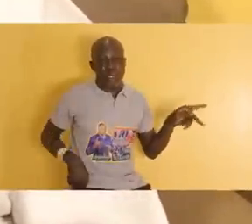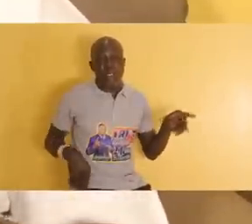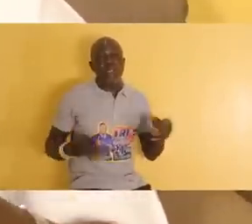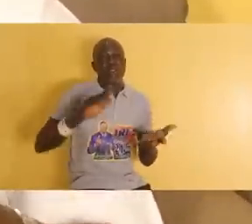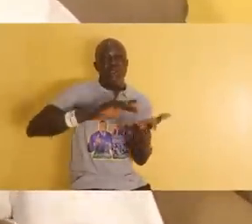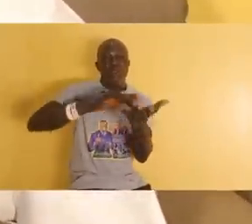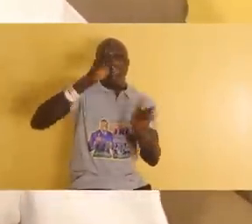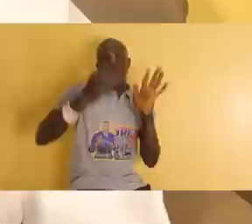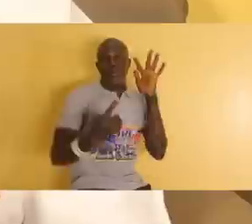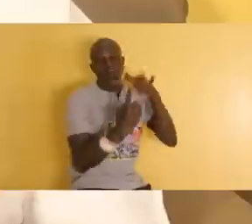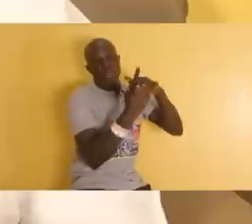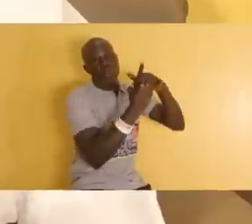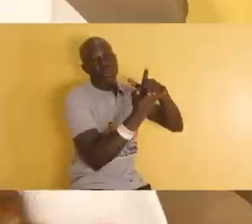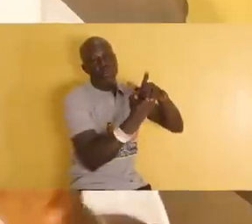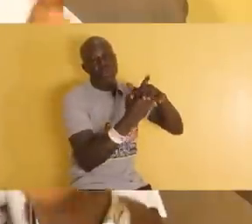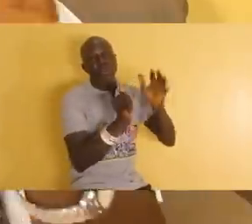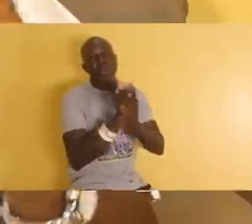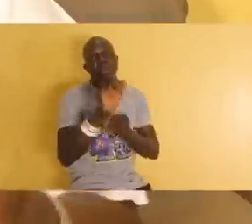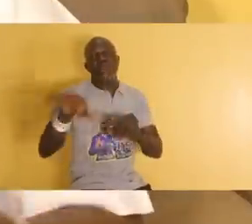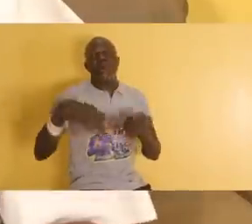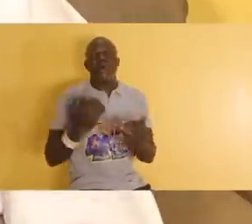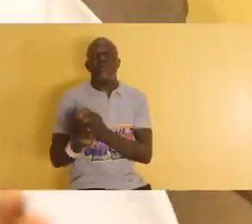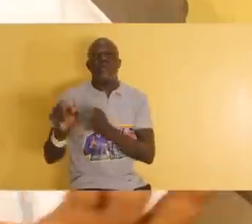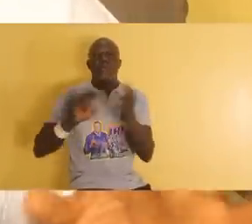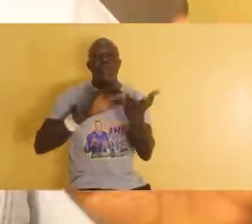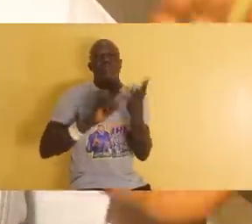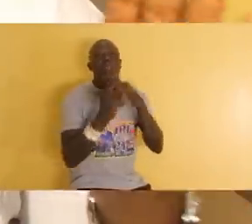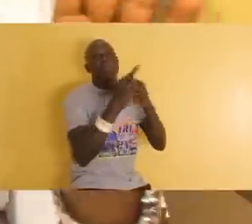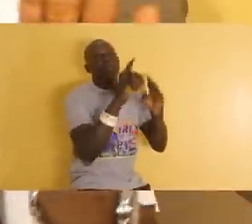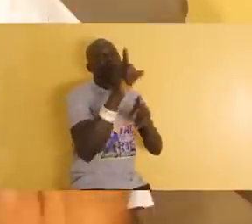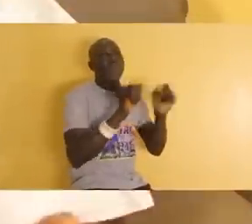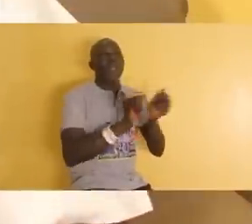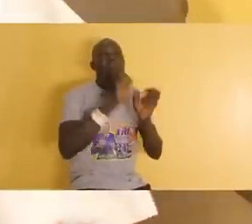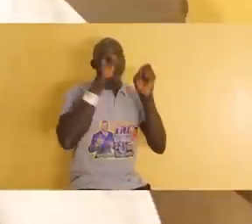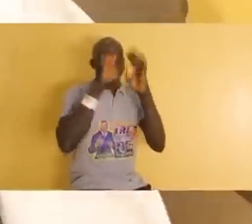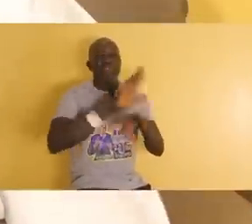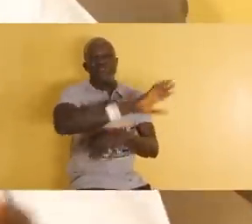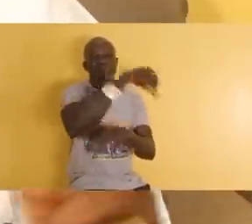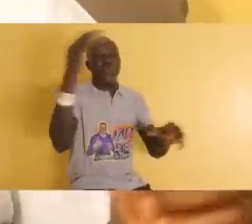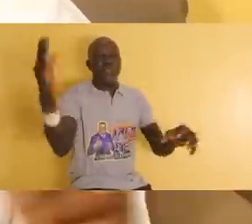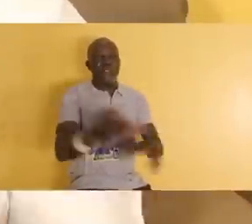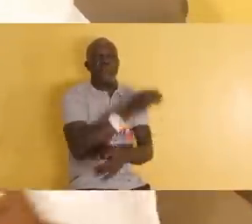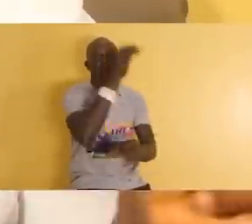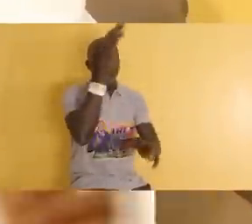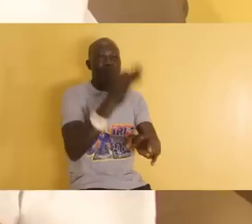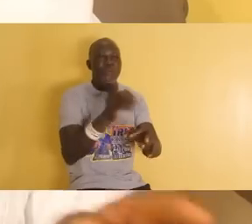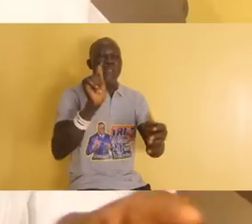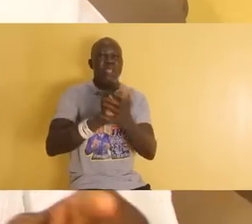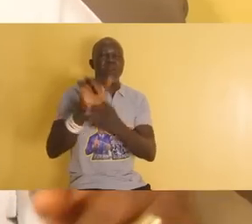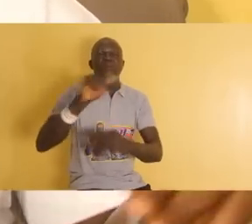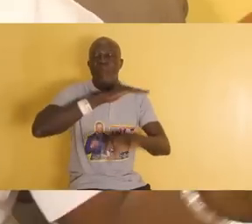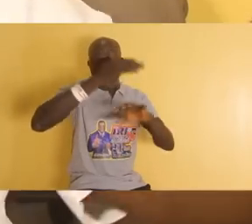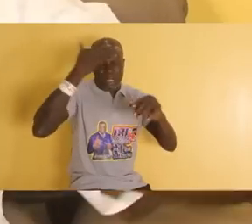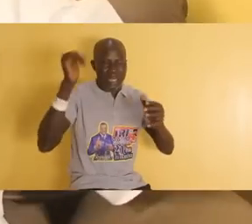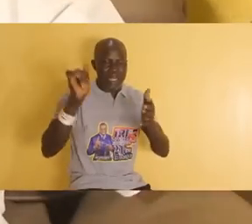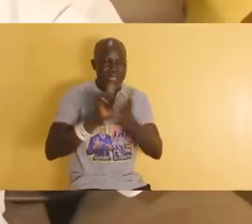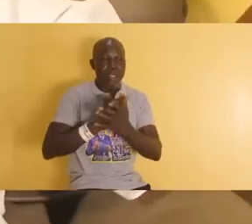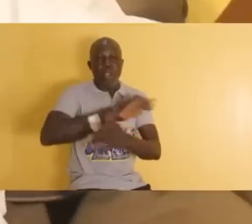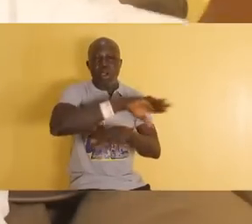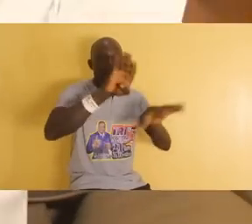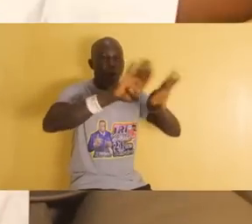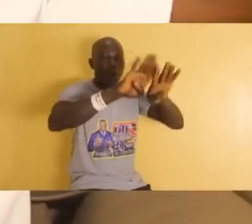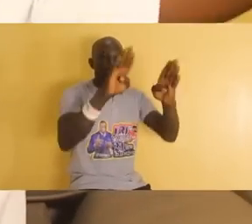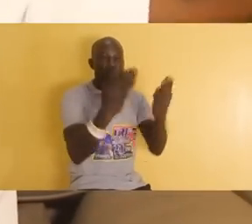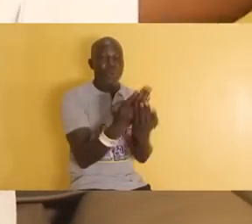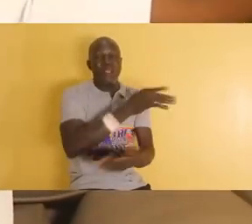ko ra jade amen na wore ma tan amen o ma bless gbo apere ba bless on your symbol of mande ba be pe don't forget that you practice